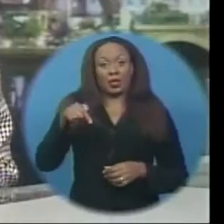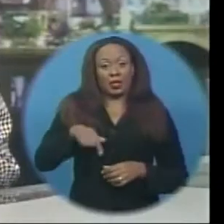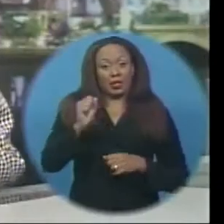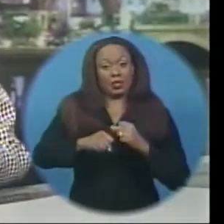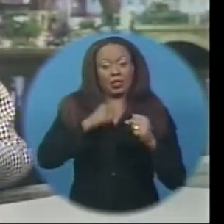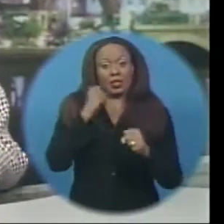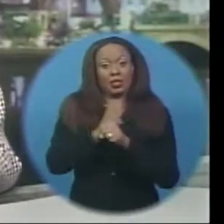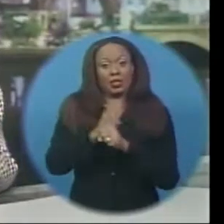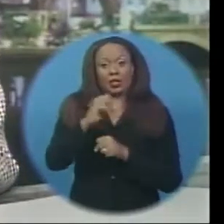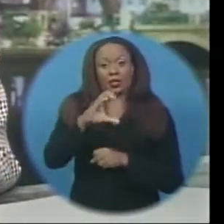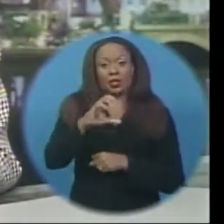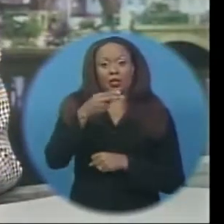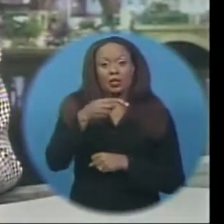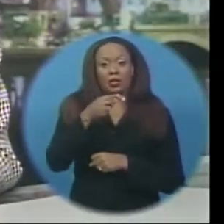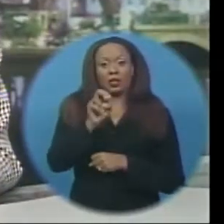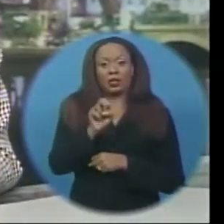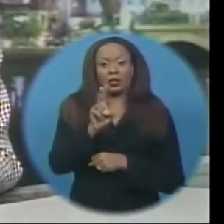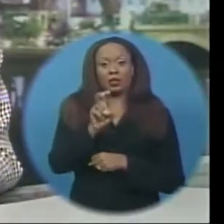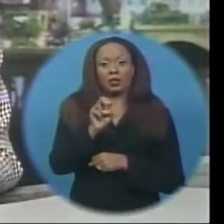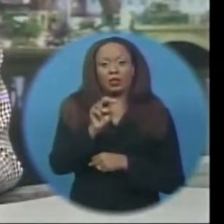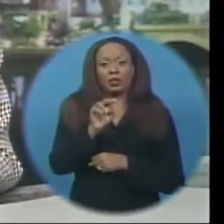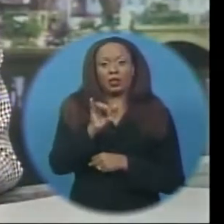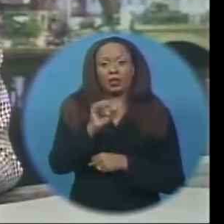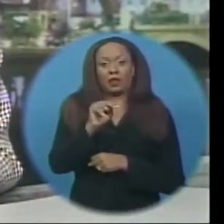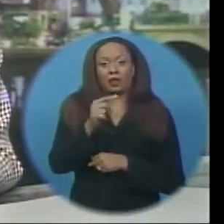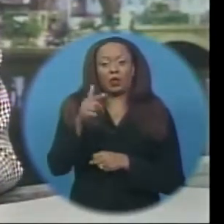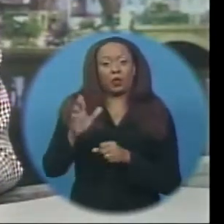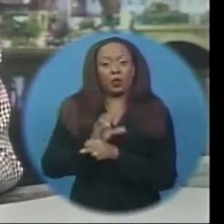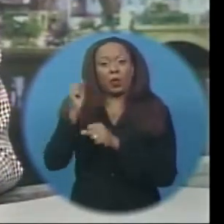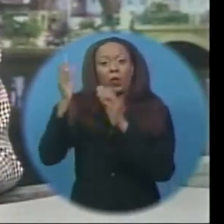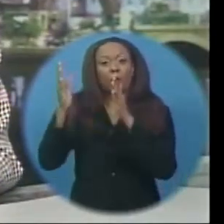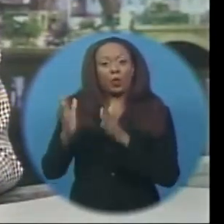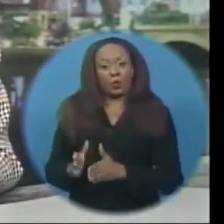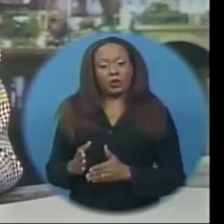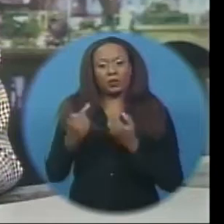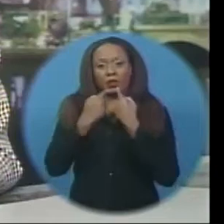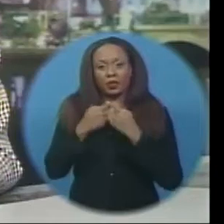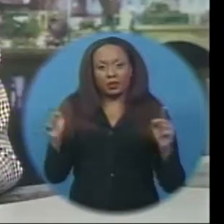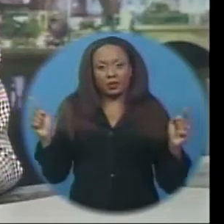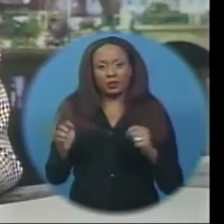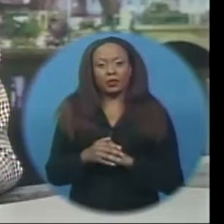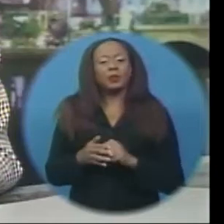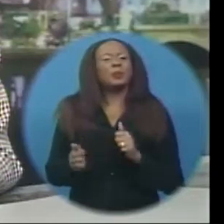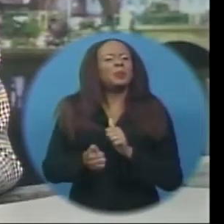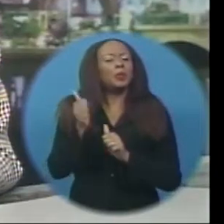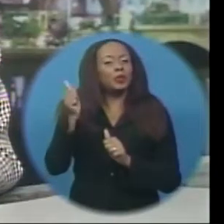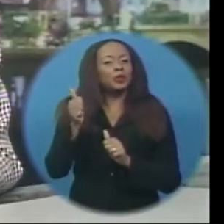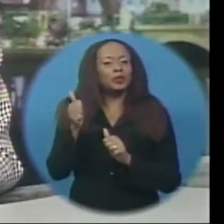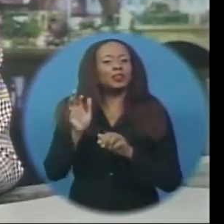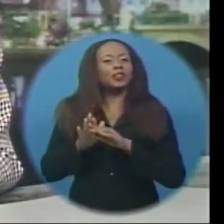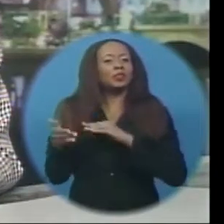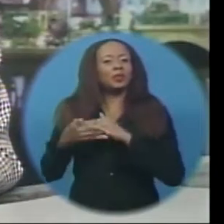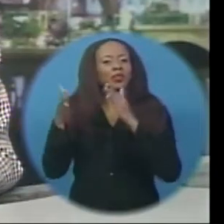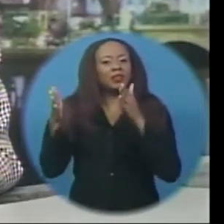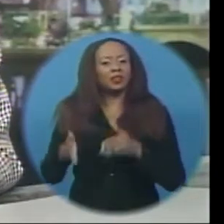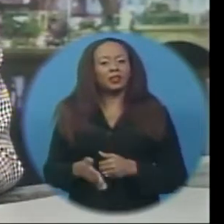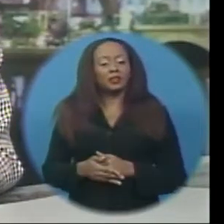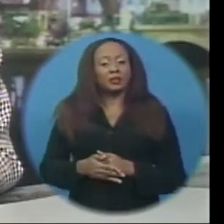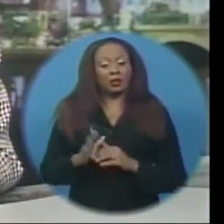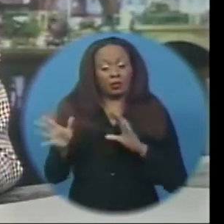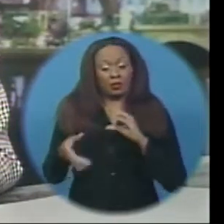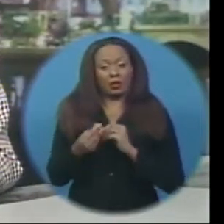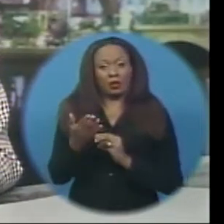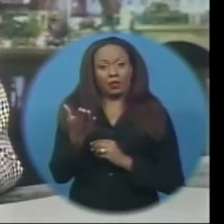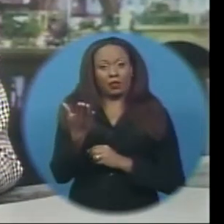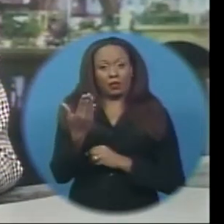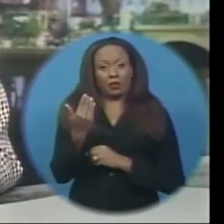This year's Evening Scholars have been announced, and Jamaicans have taken the lion's share. Of the 15 scholarships funded by the